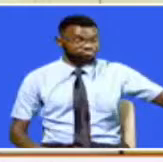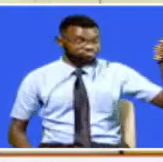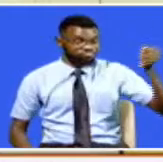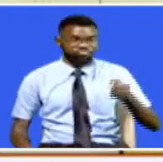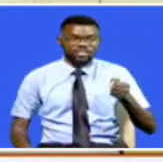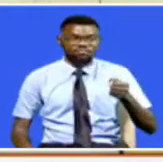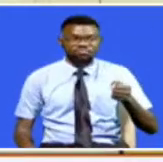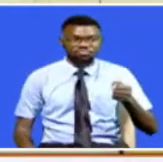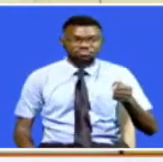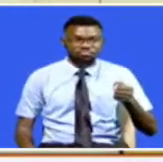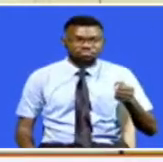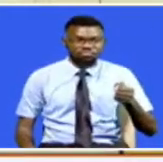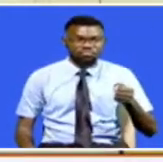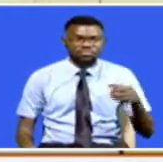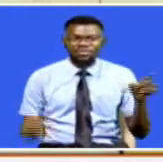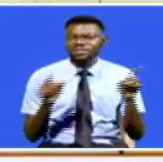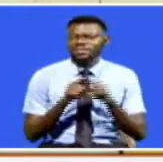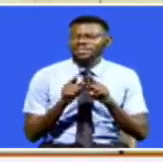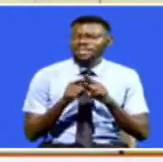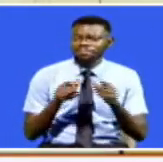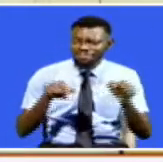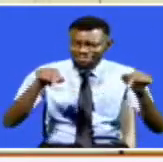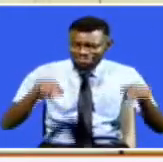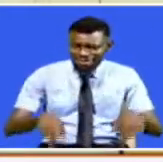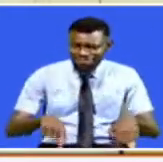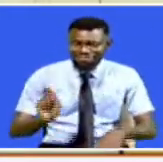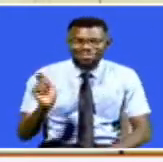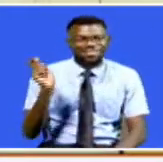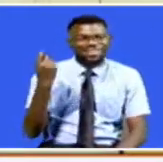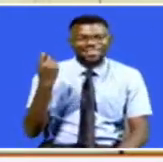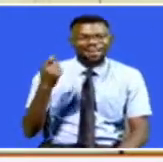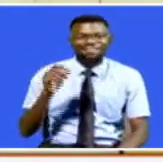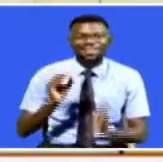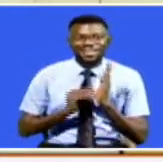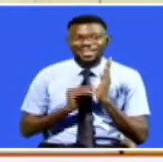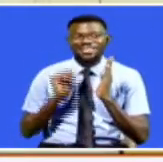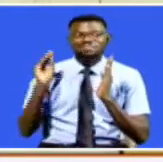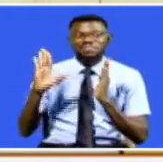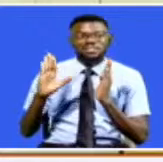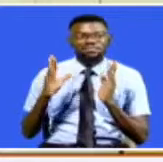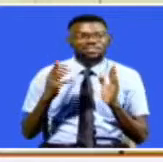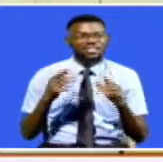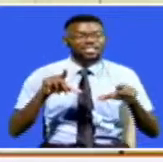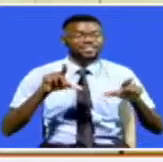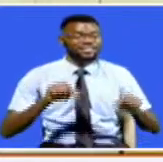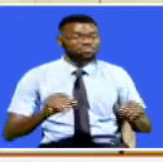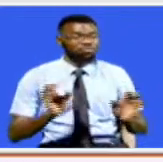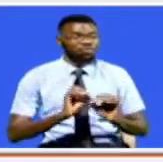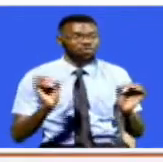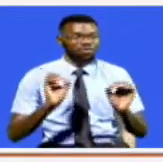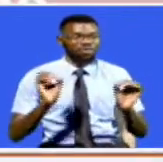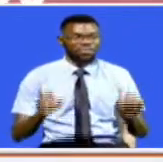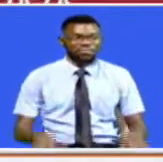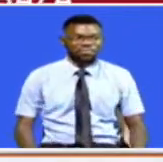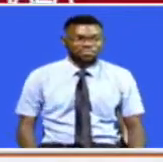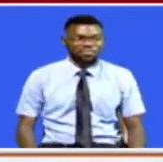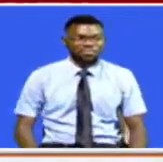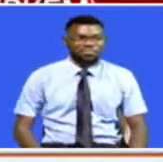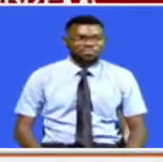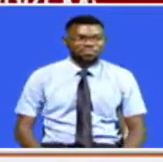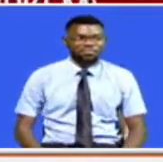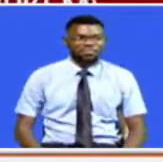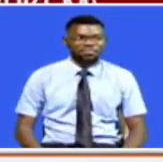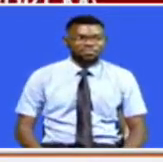still expensive to produce braille material, even here in Kenya, is very expensive, it's resource intensive. For